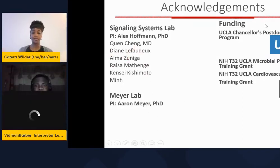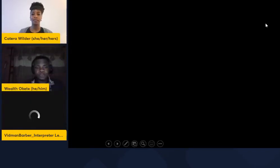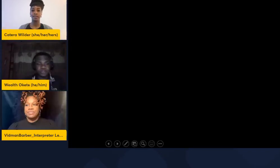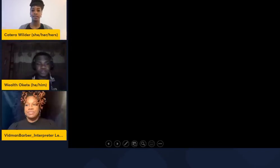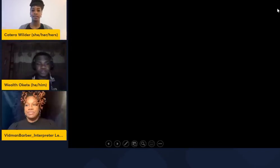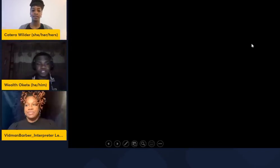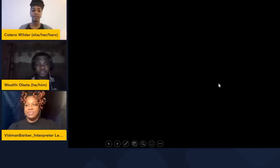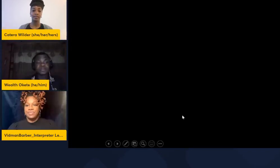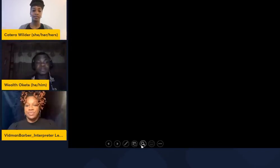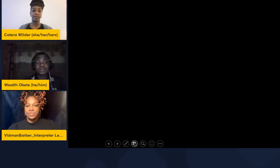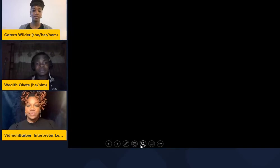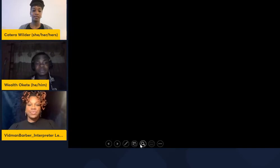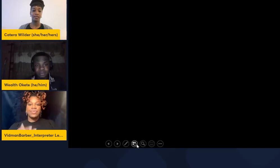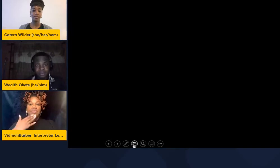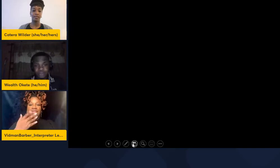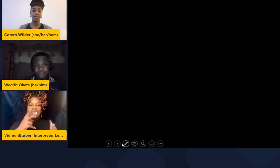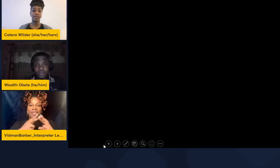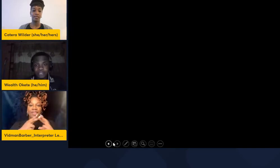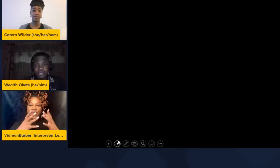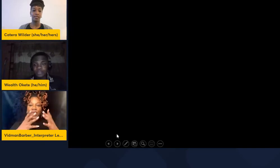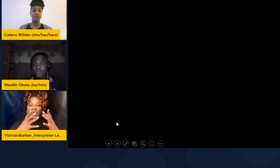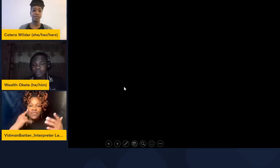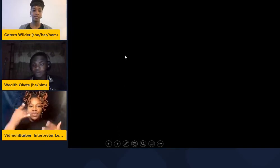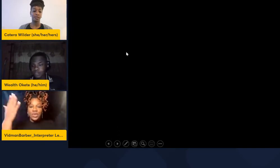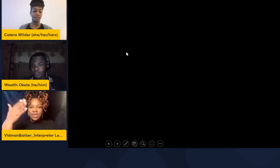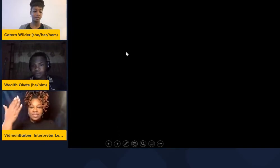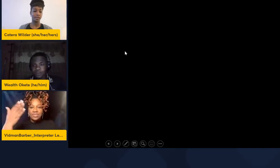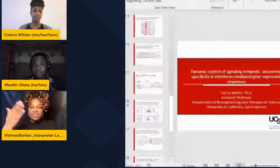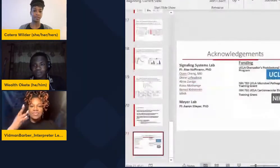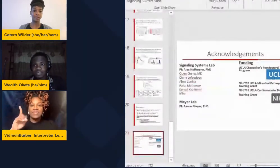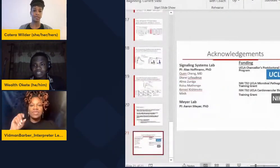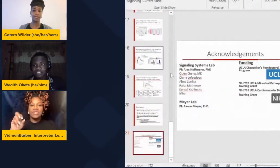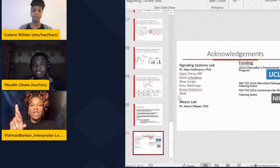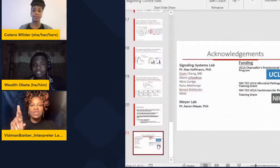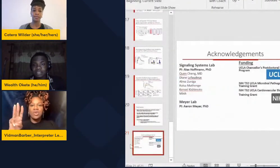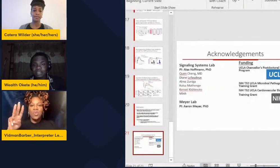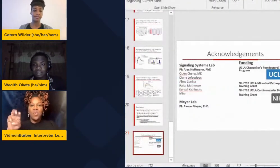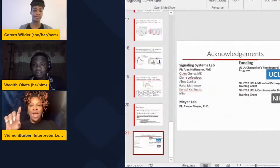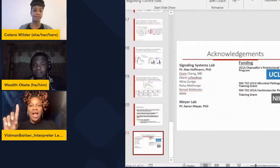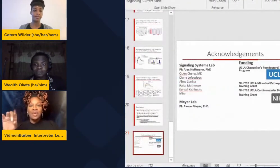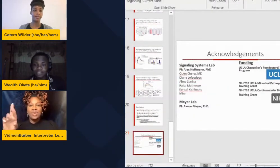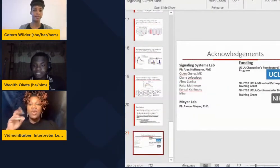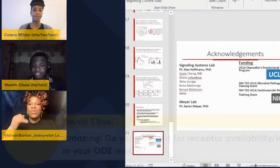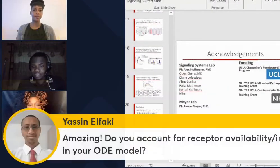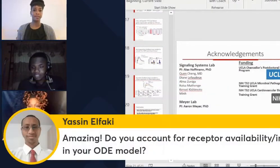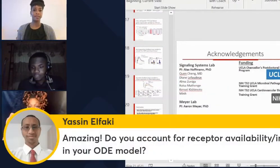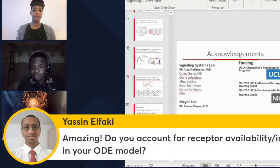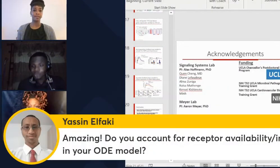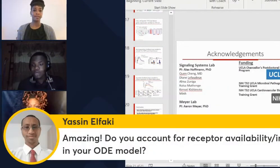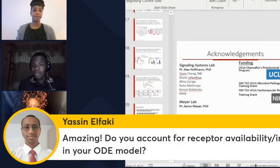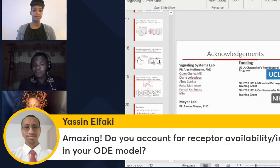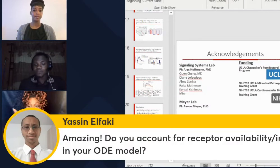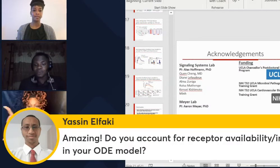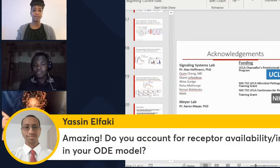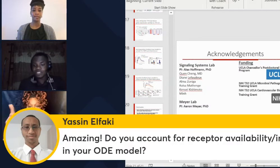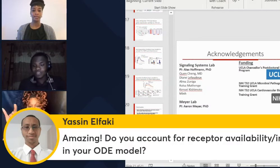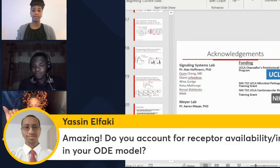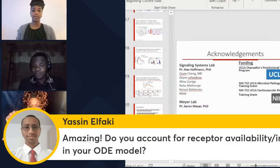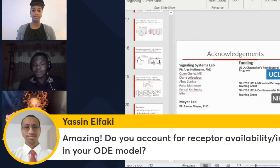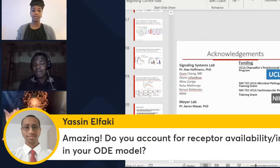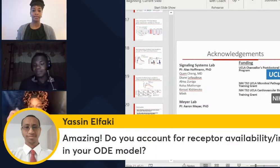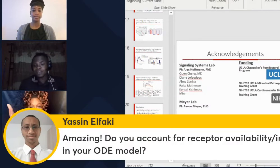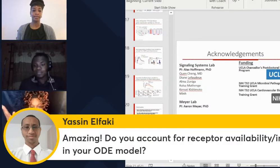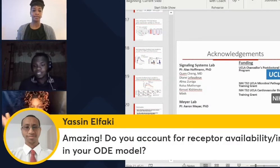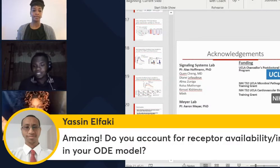Thank you very much for your session, Dr. Wilder. So we have a question from Yasin. He's asking, do you account for